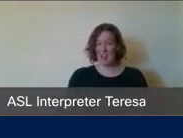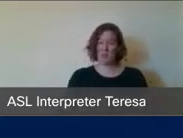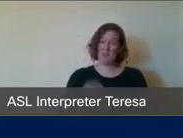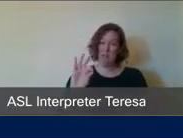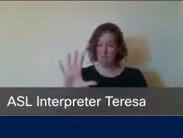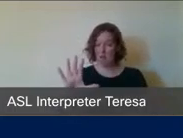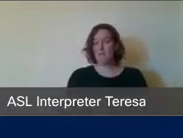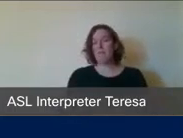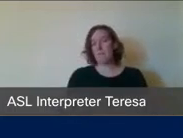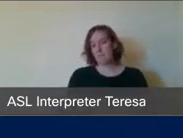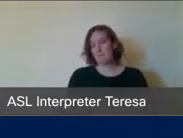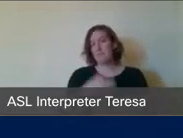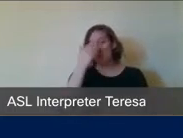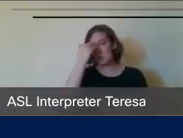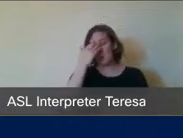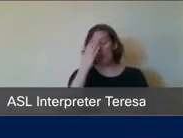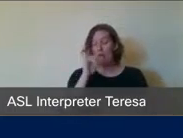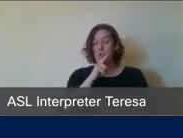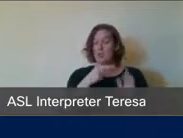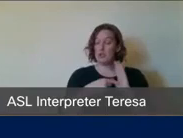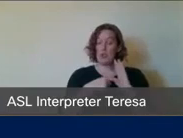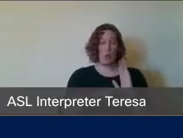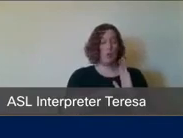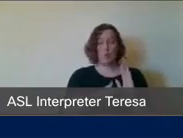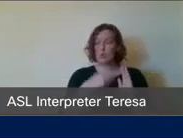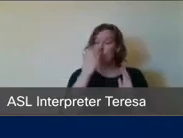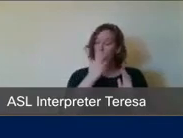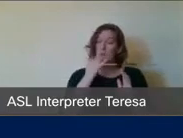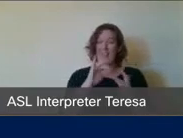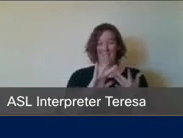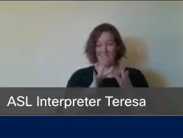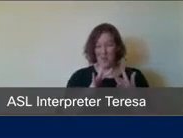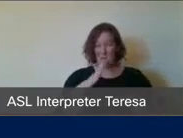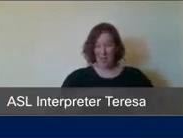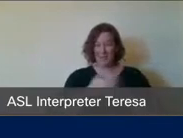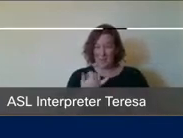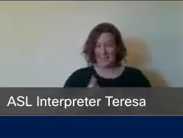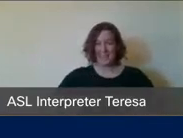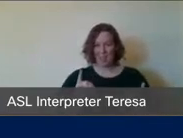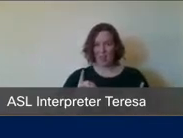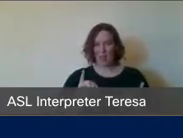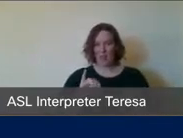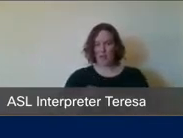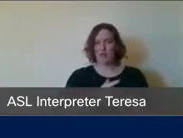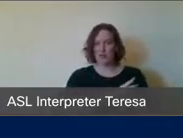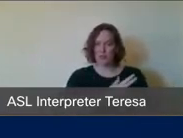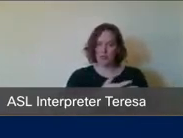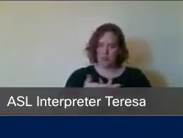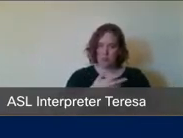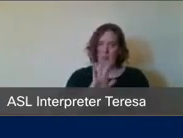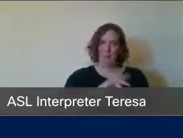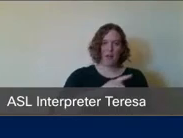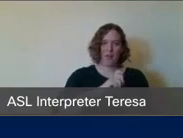20,095. So, you know, that speaks volumes of being in a virtual platform and them still being able to engage medical staff, get